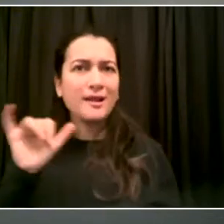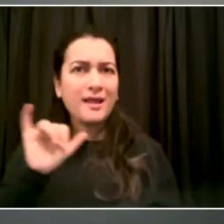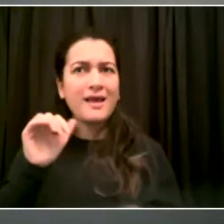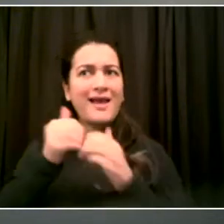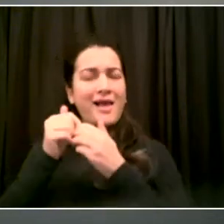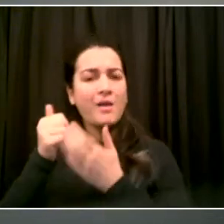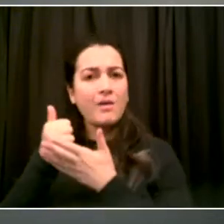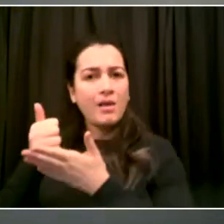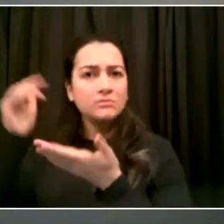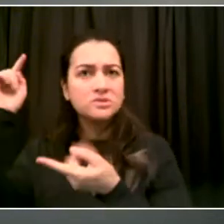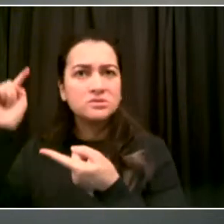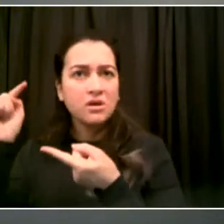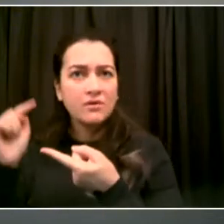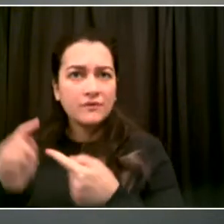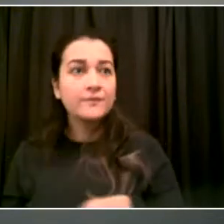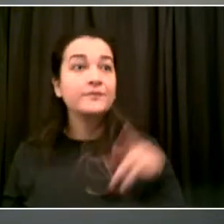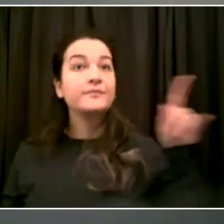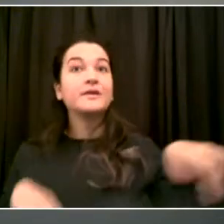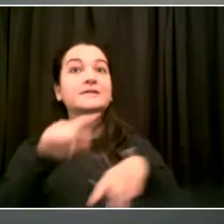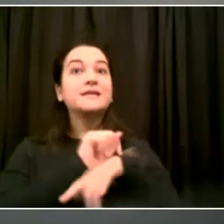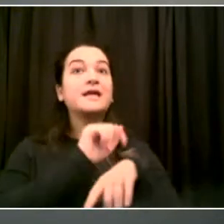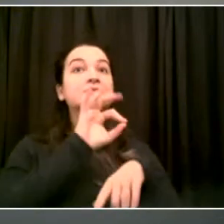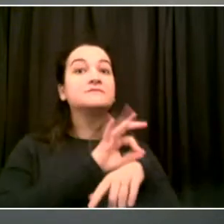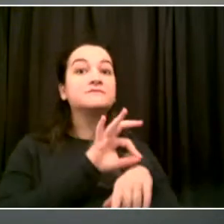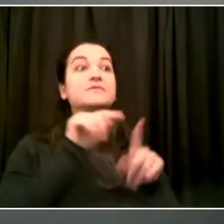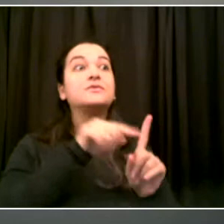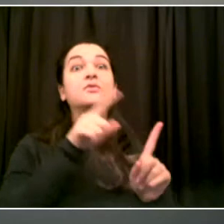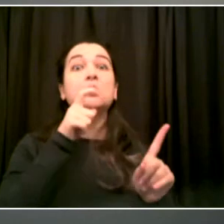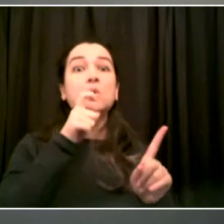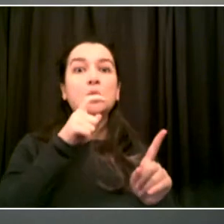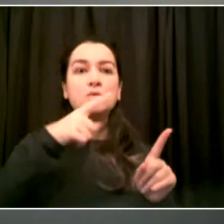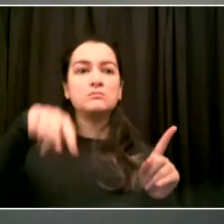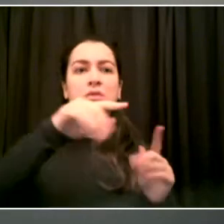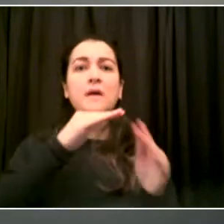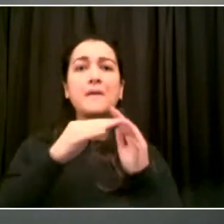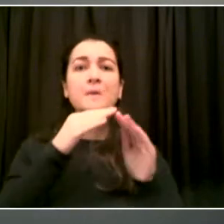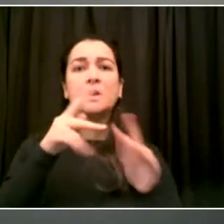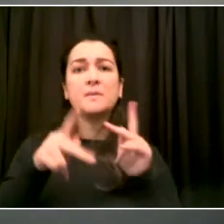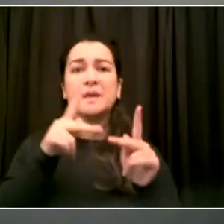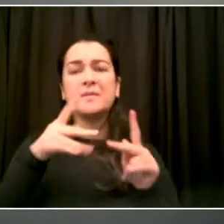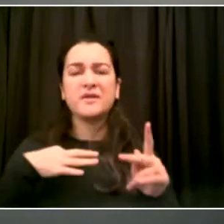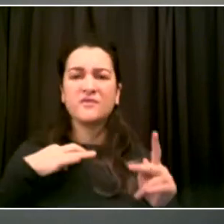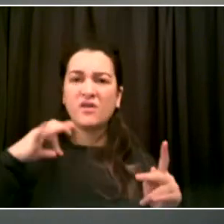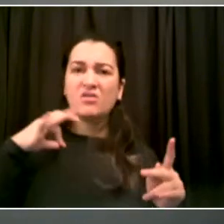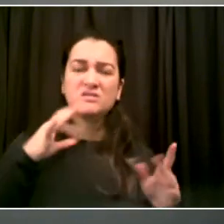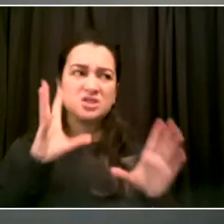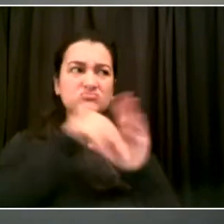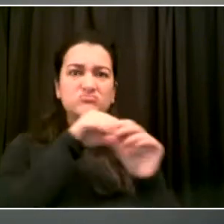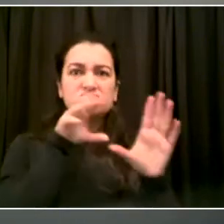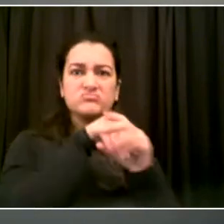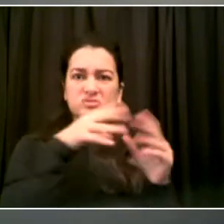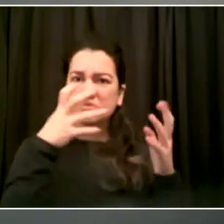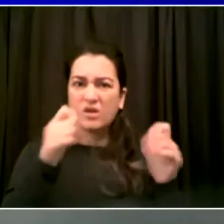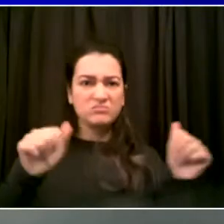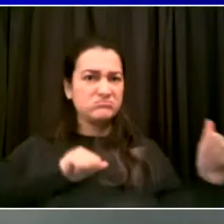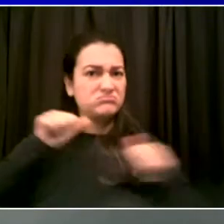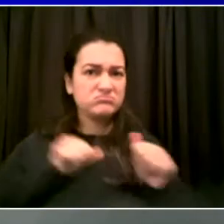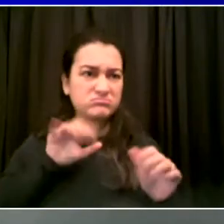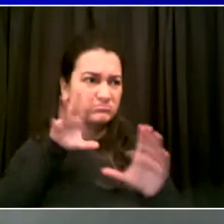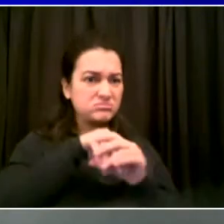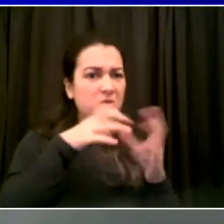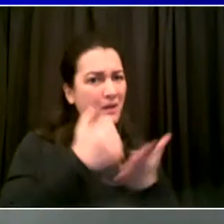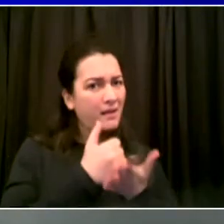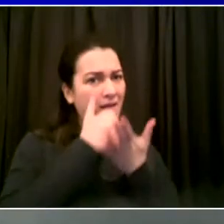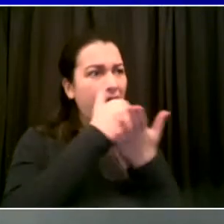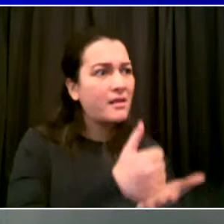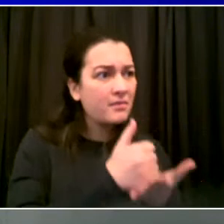Mayor de Blasio, and thank you for all the leaders of every single community here in New York City coming together and condemning the hate.